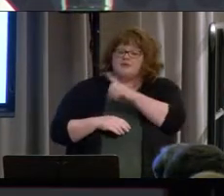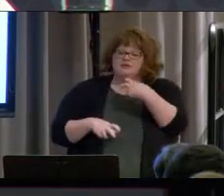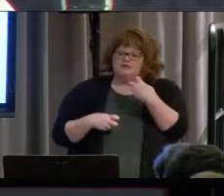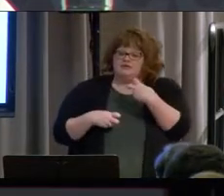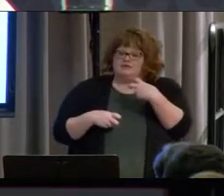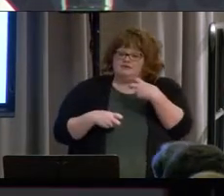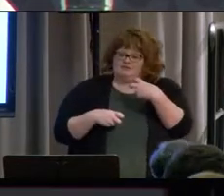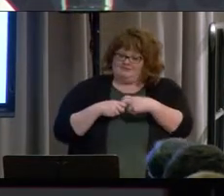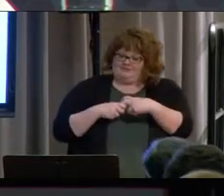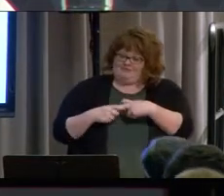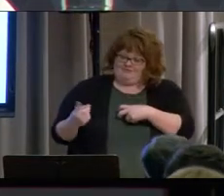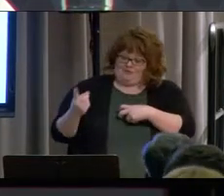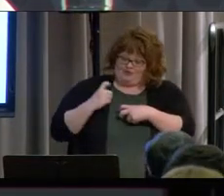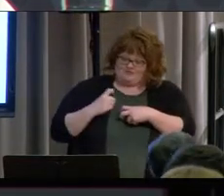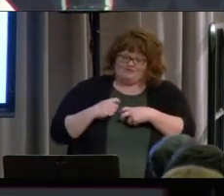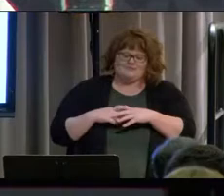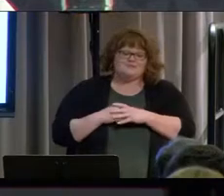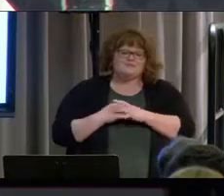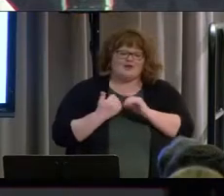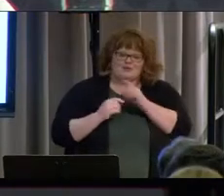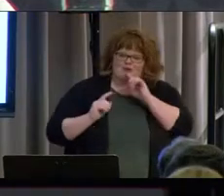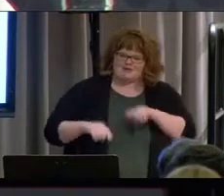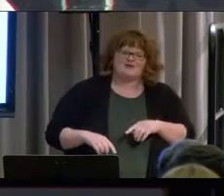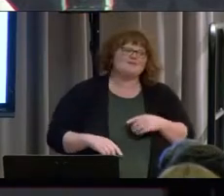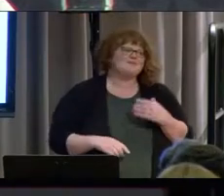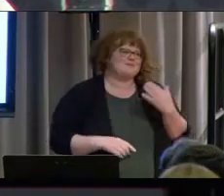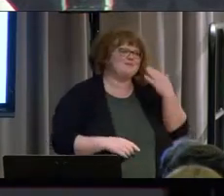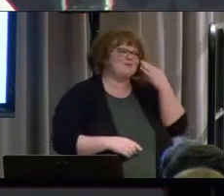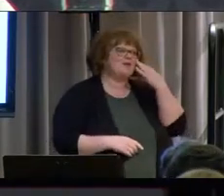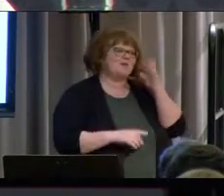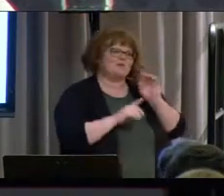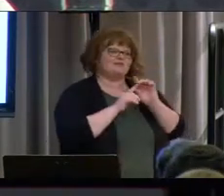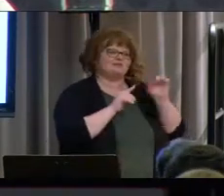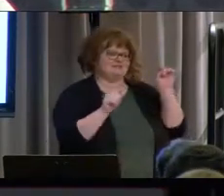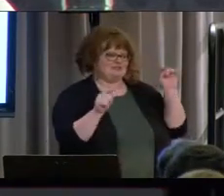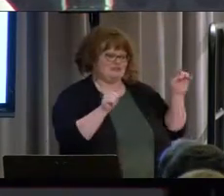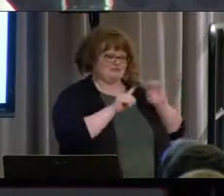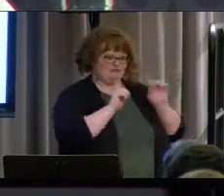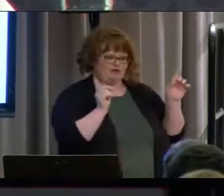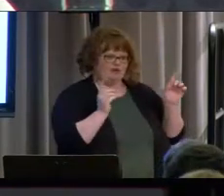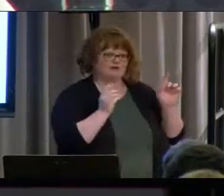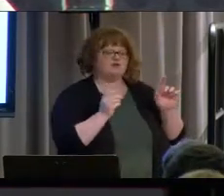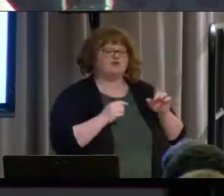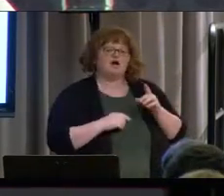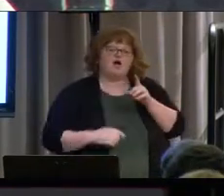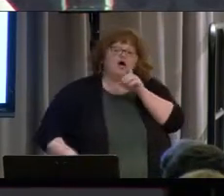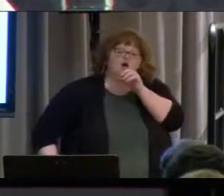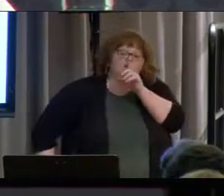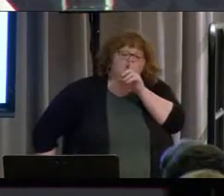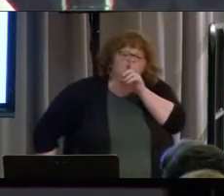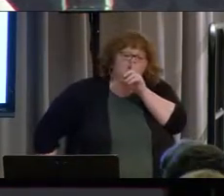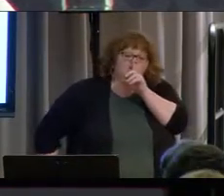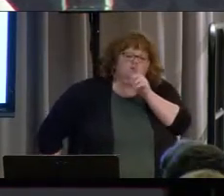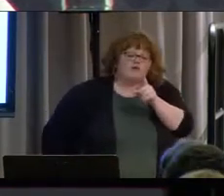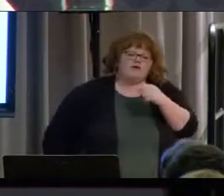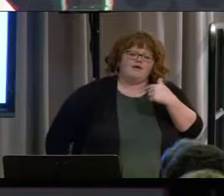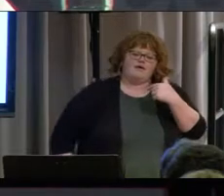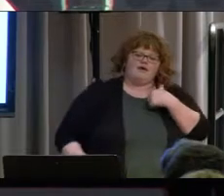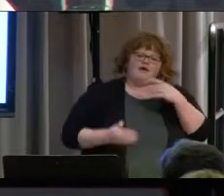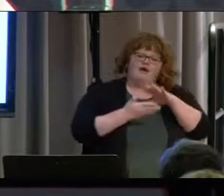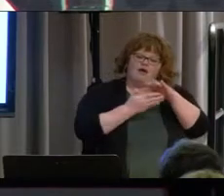Mike. I think what yeah, I would... They're different places, I yeah. understand. Well, yeah. I would switch it a bit. I learned so